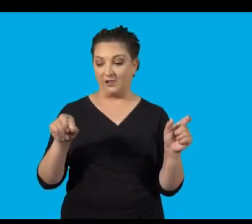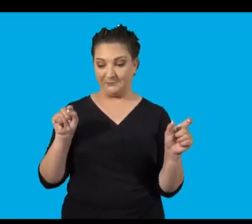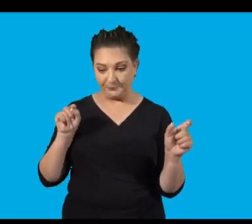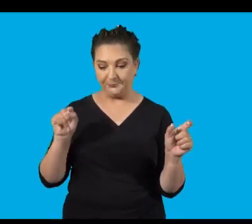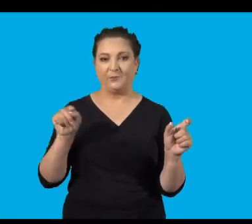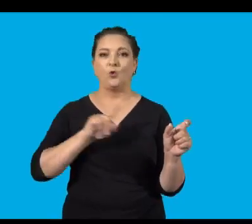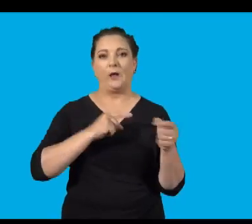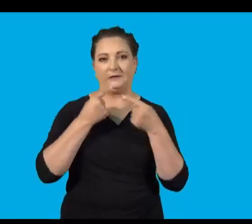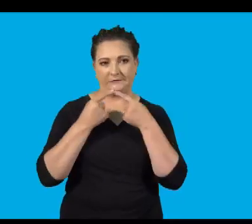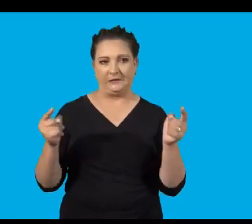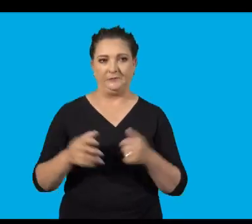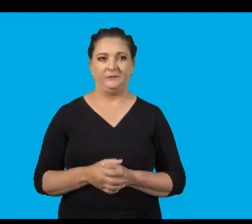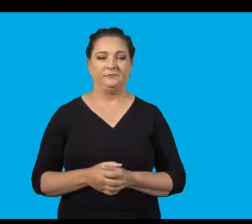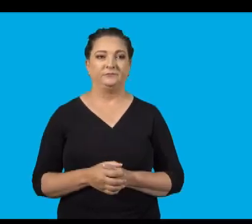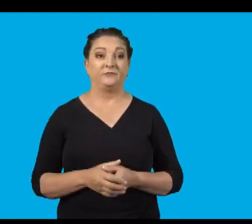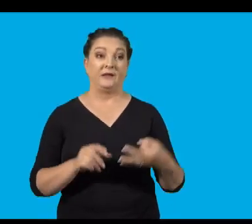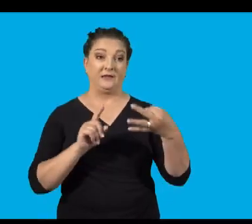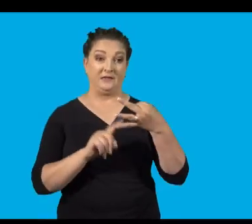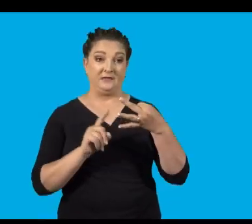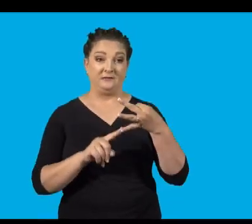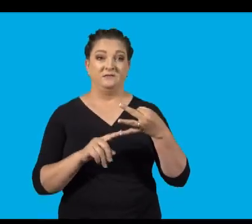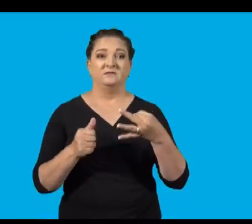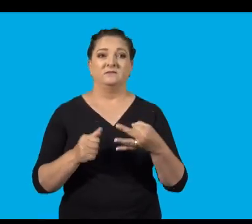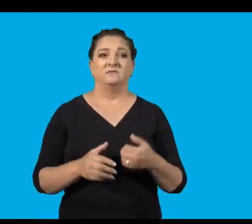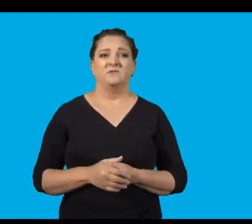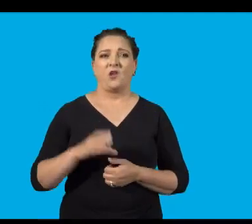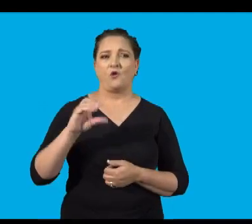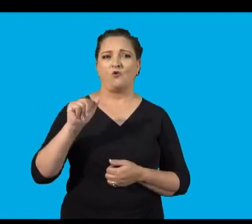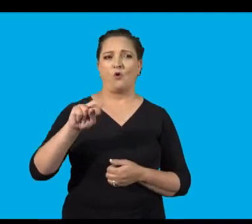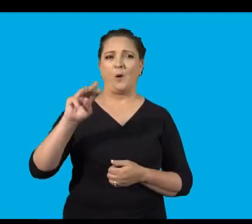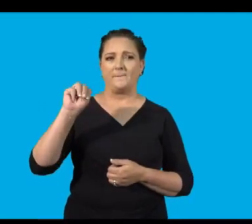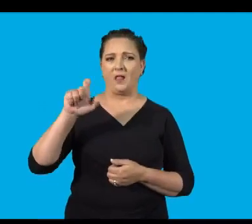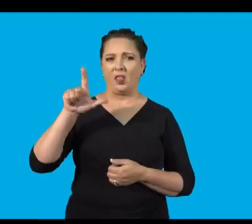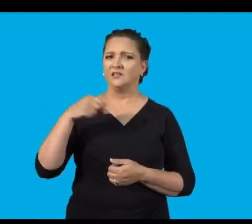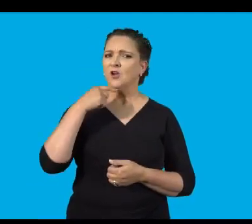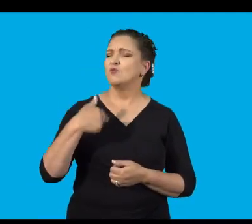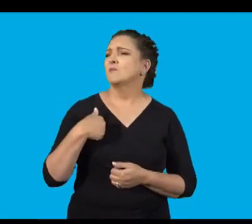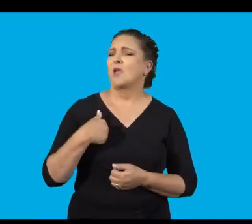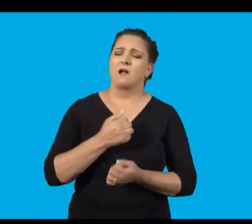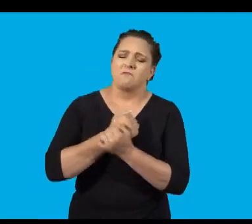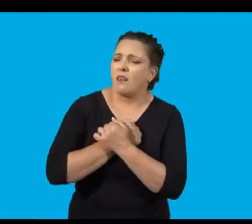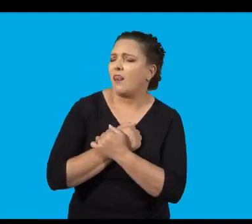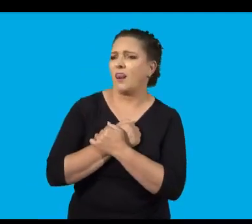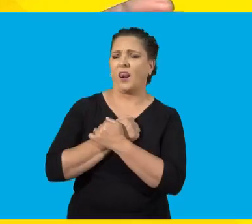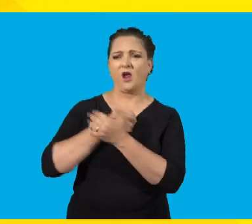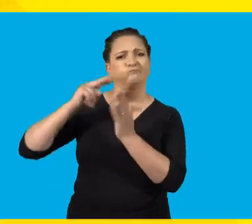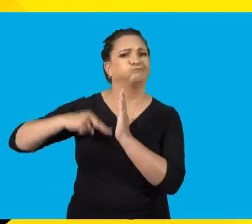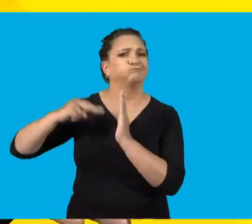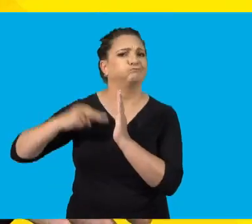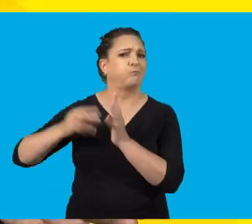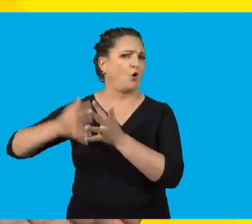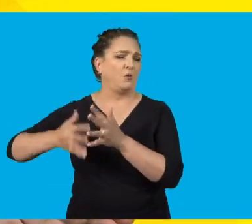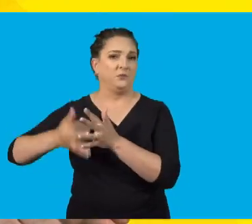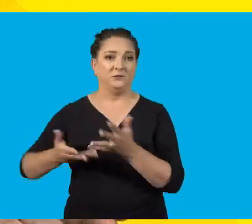our full stop for our statement sentence. In my third example, Carmel says, I love reading comics. And you're going to say, but